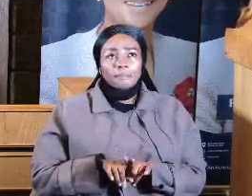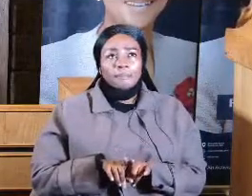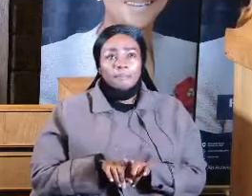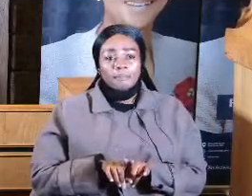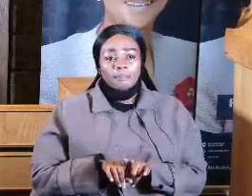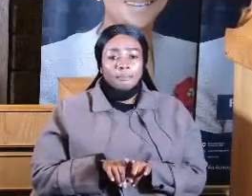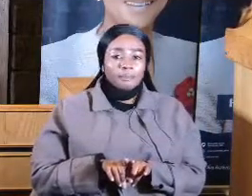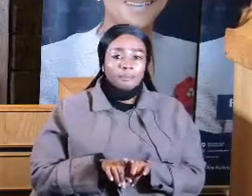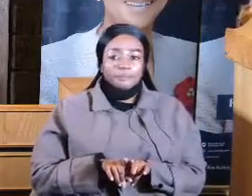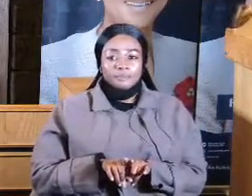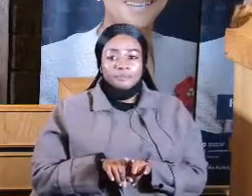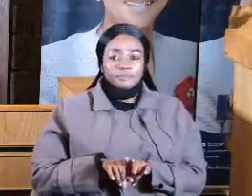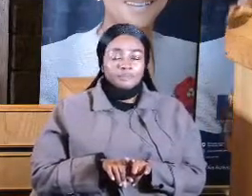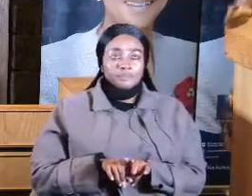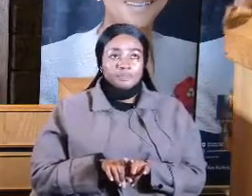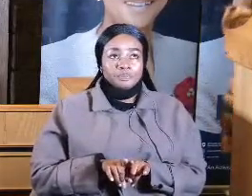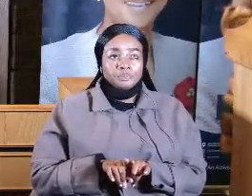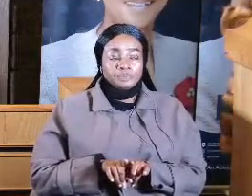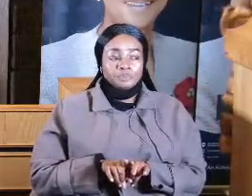there's an intention